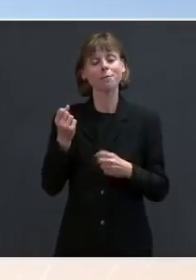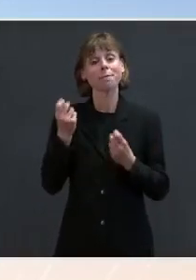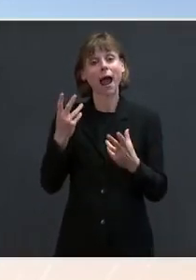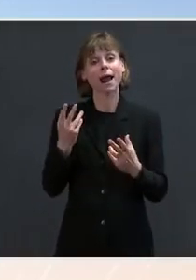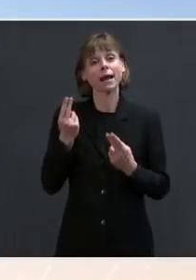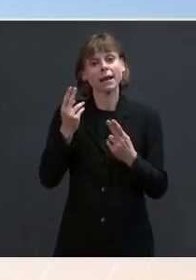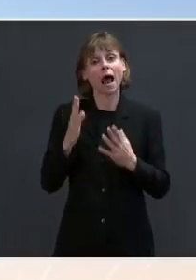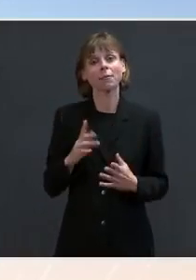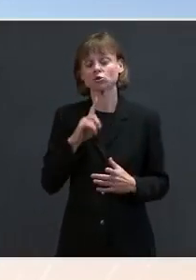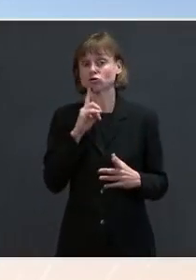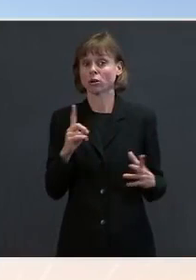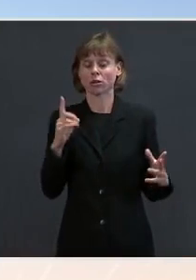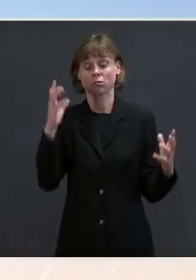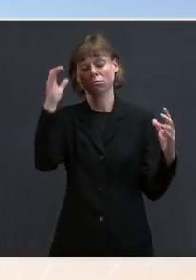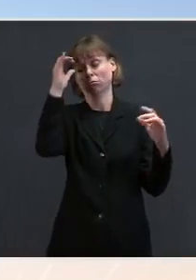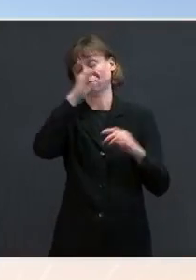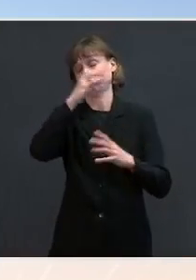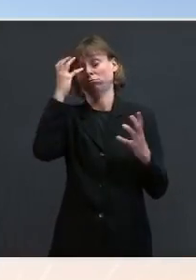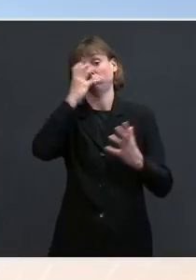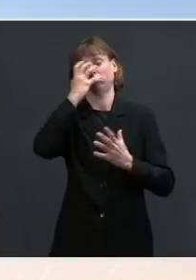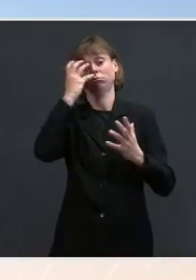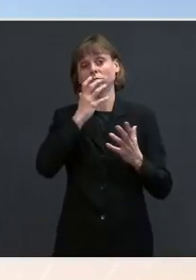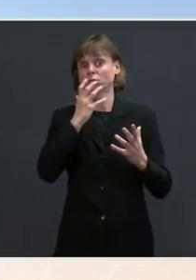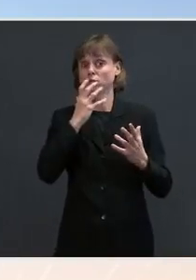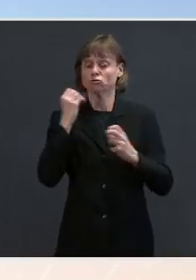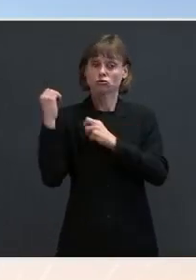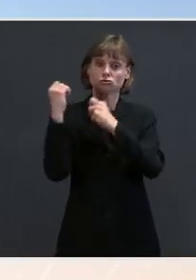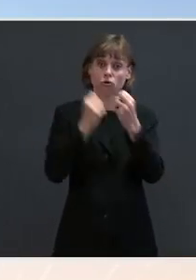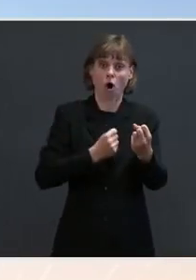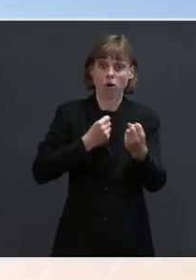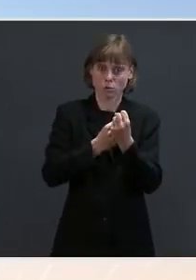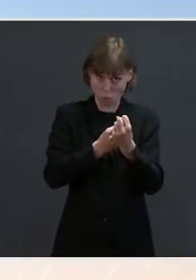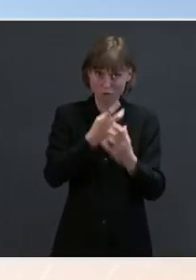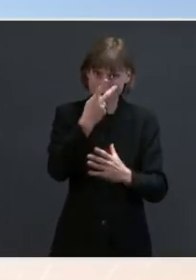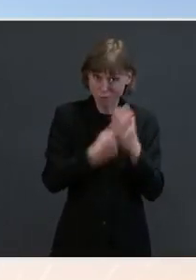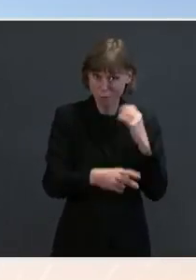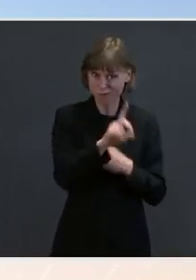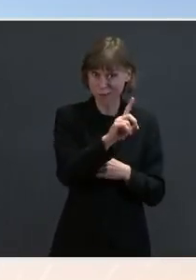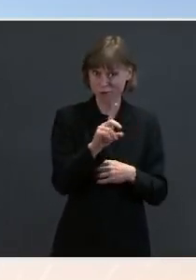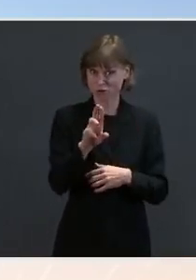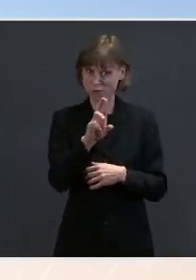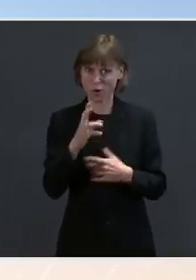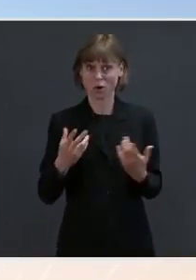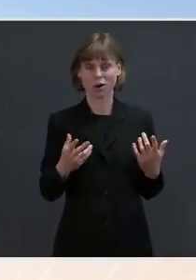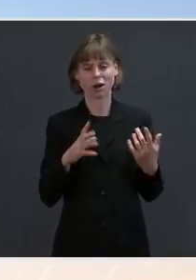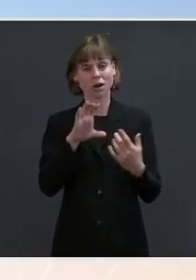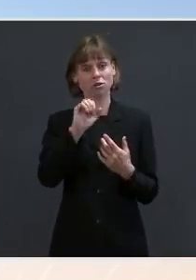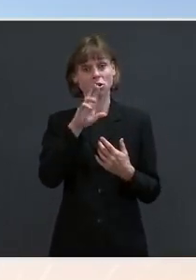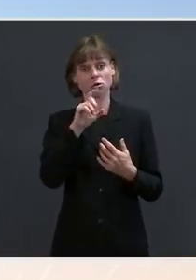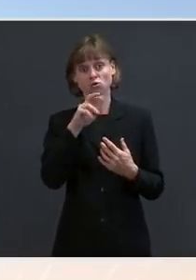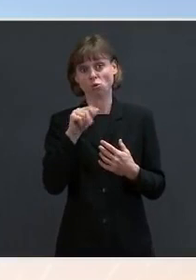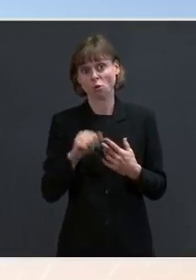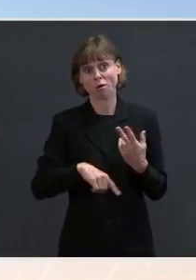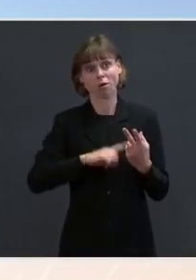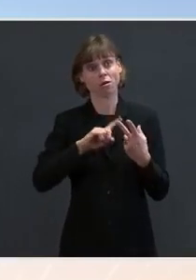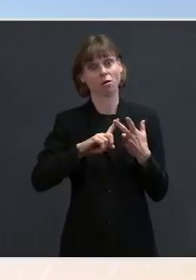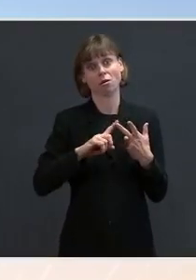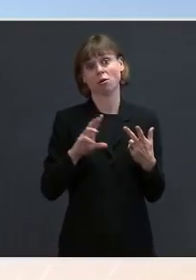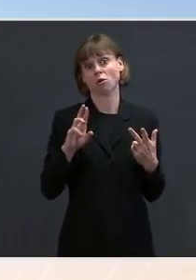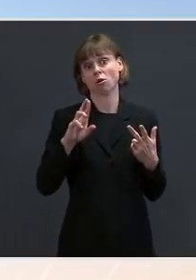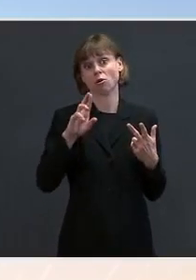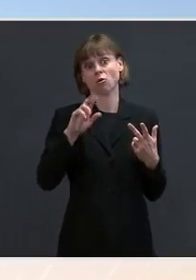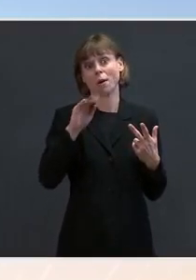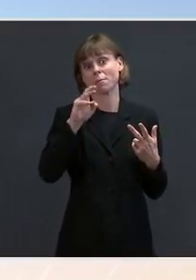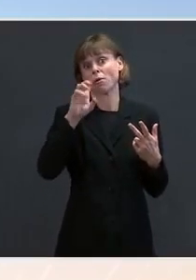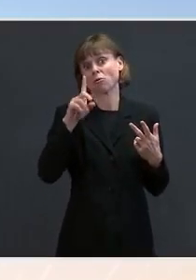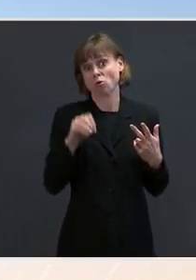an overwhelming majority of support from Democrats and Republicans. Miguel Cardona was just confirmed. Gina Raimondo was confirmed